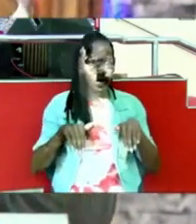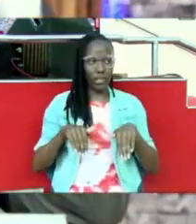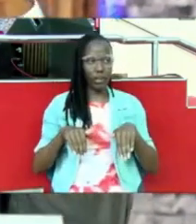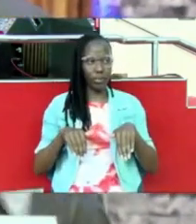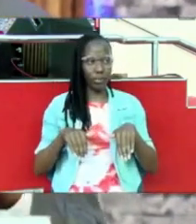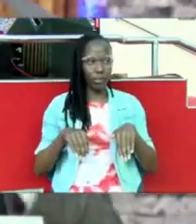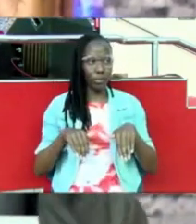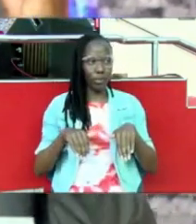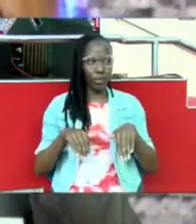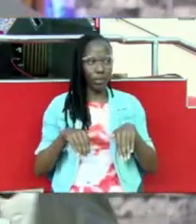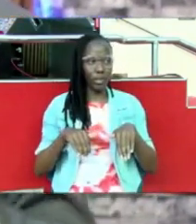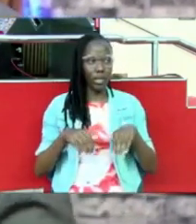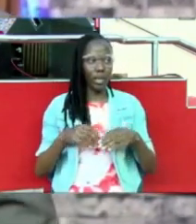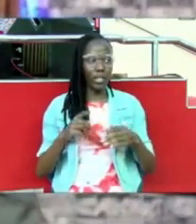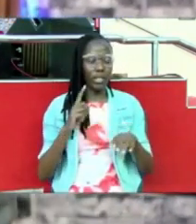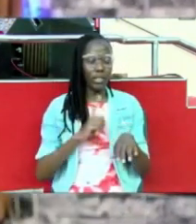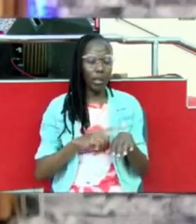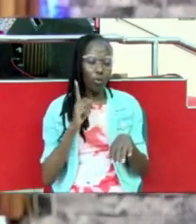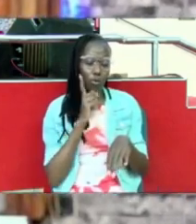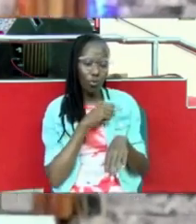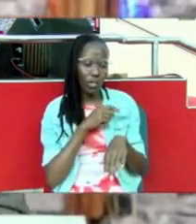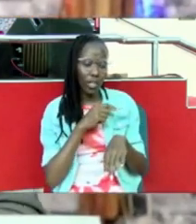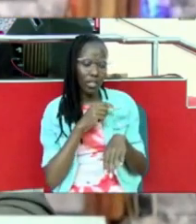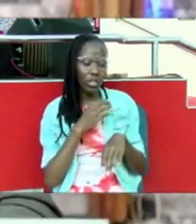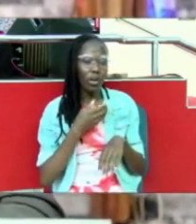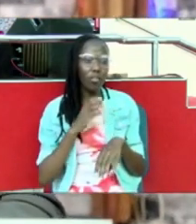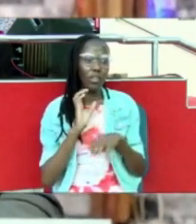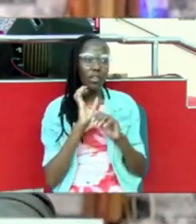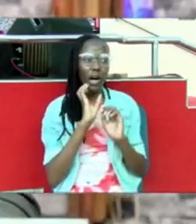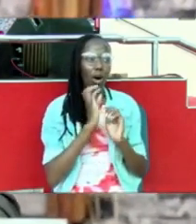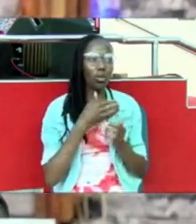there is confirmation or establishment.